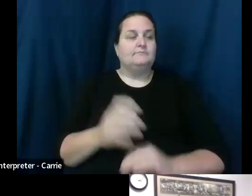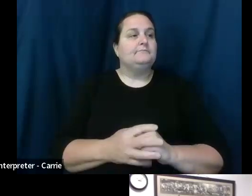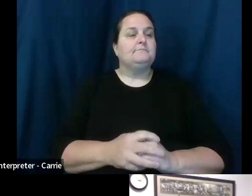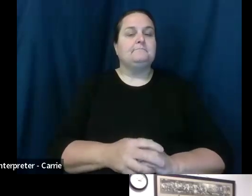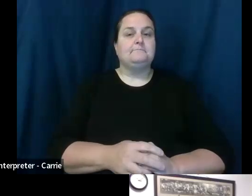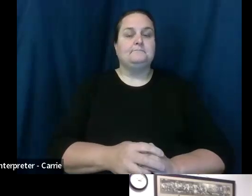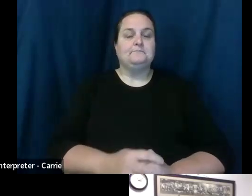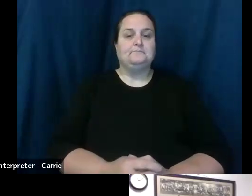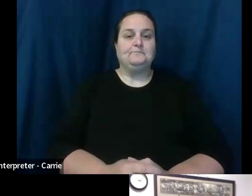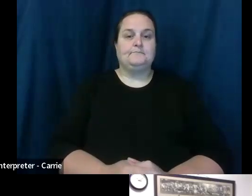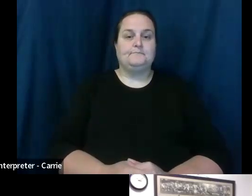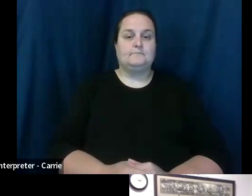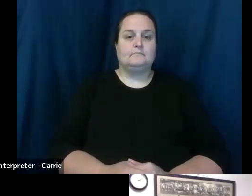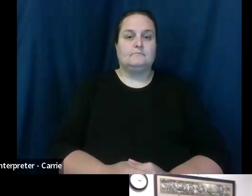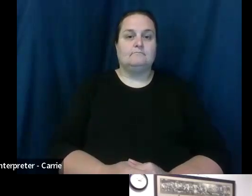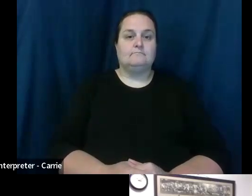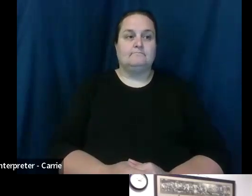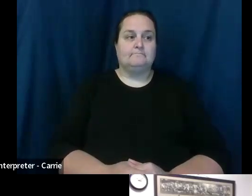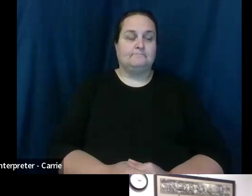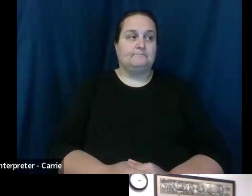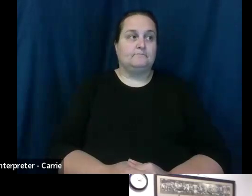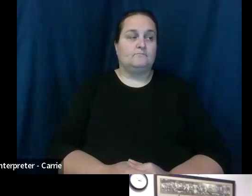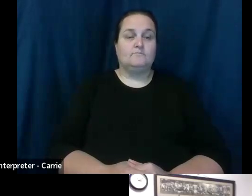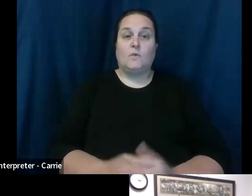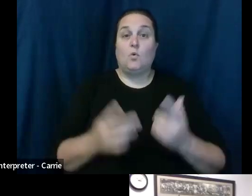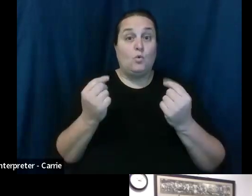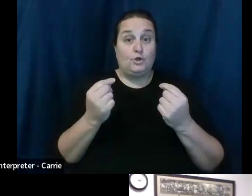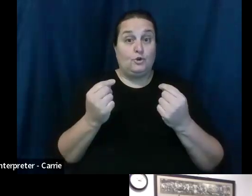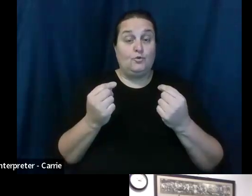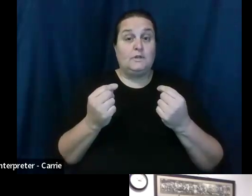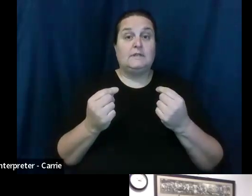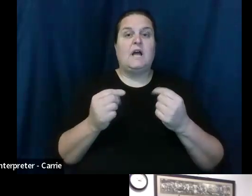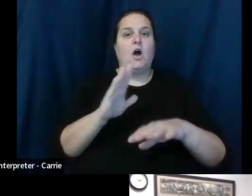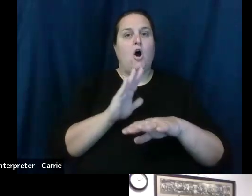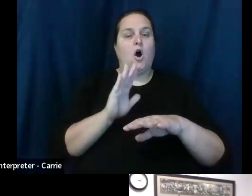probably I'll read these first. So we're going to go to PrepWise,